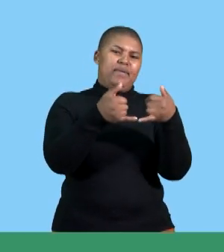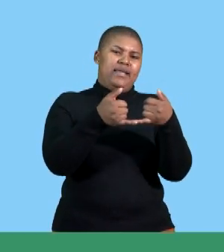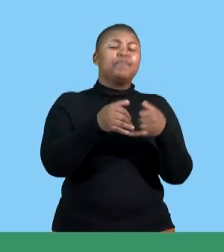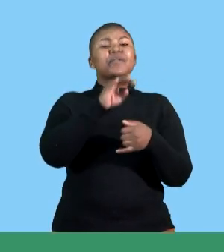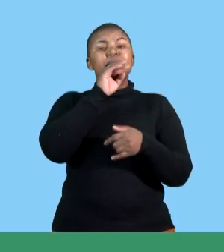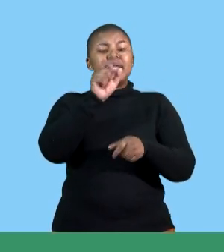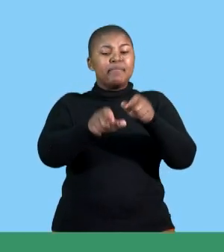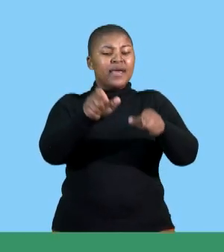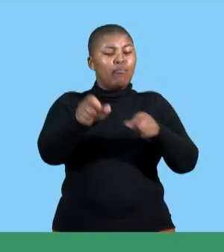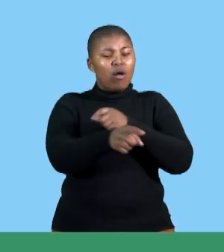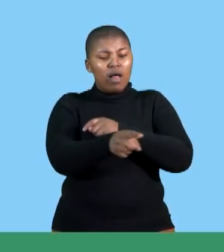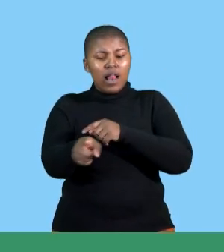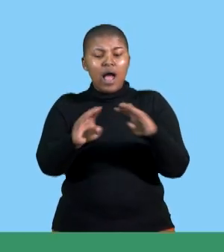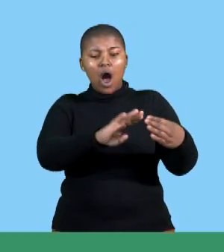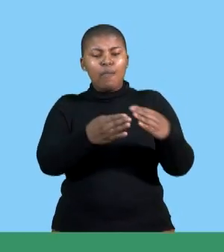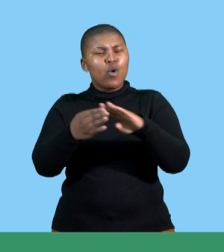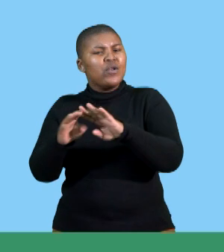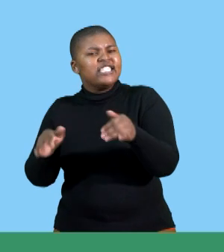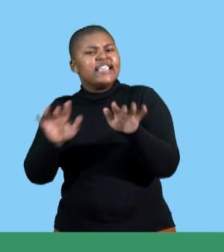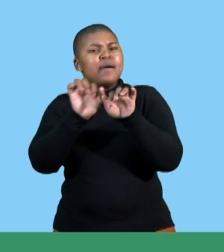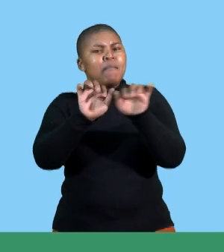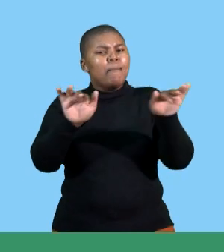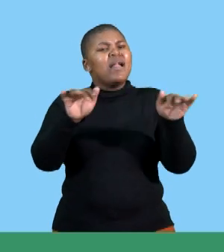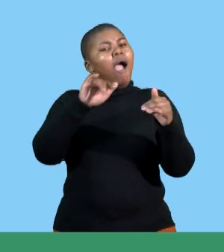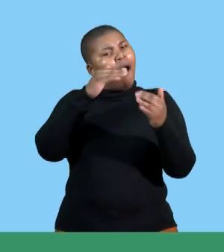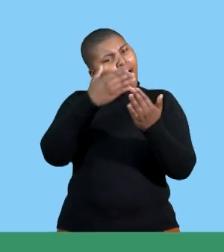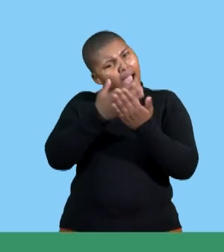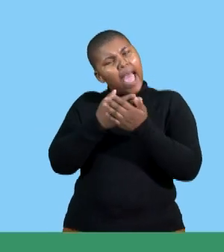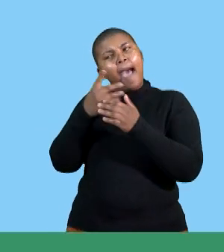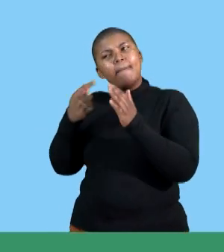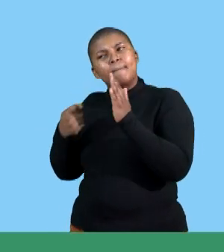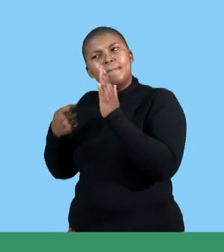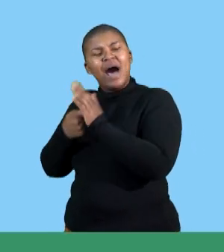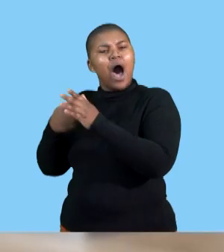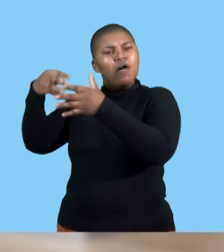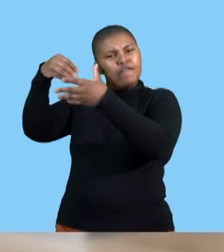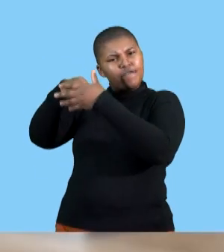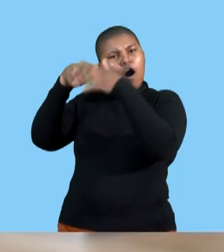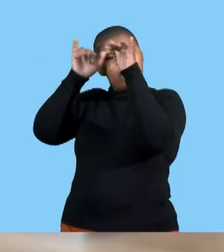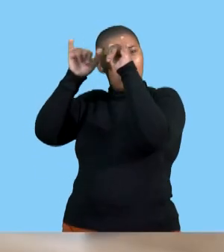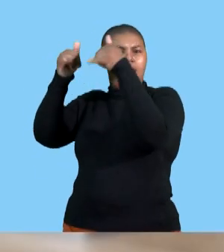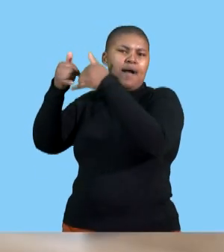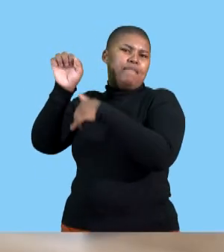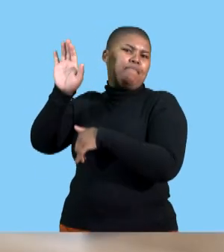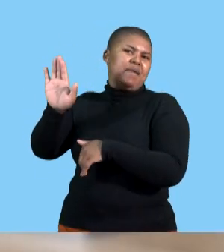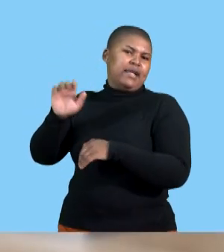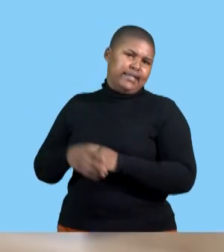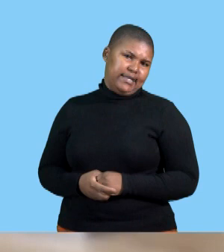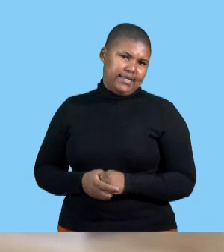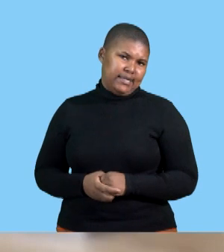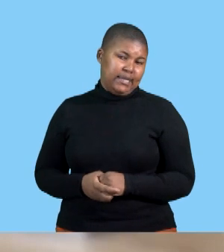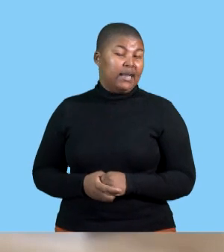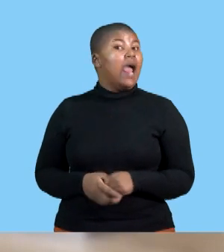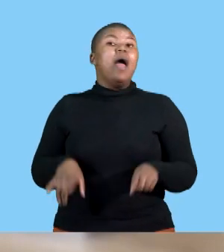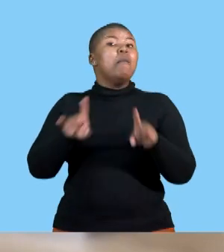the public can buy shares in a state-owned company, but there will never be a member of the public who can become the